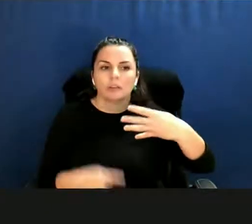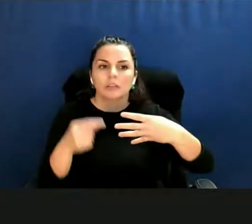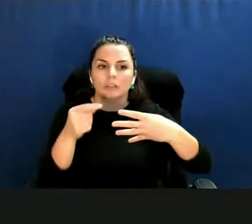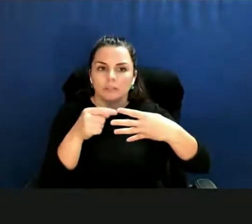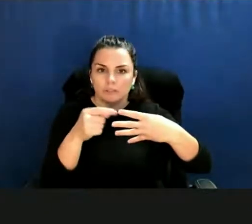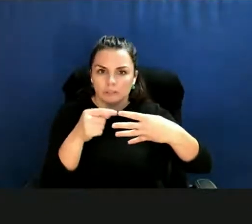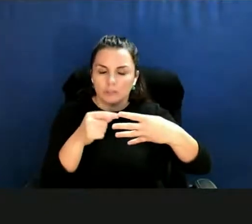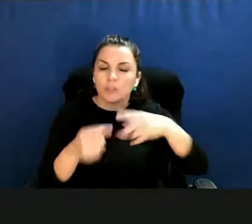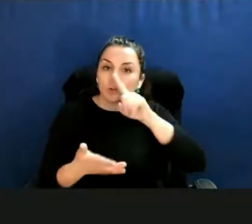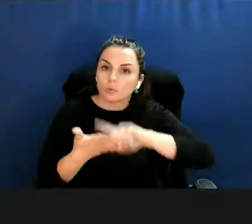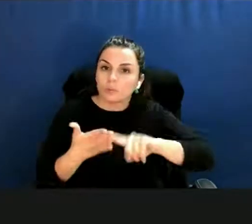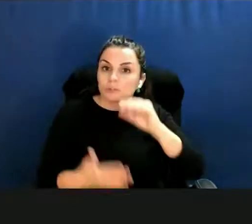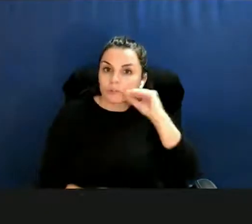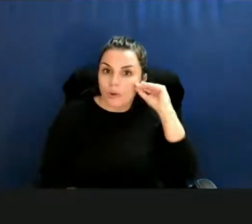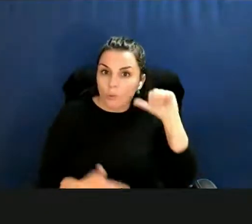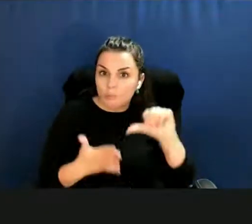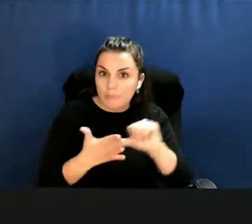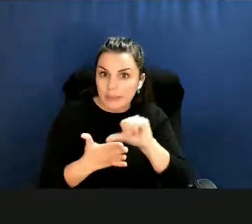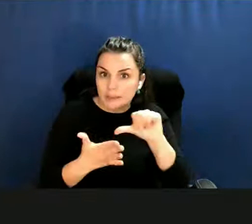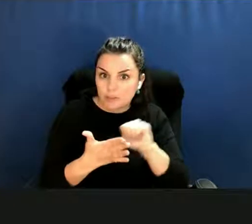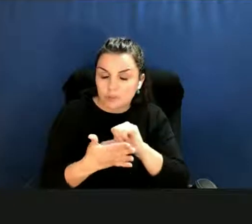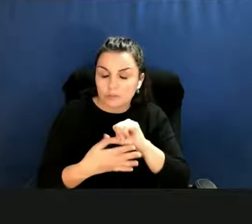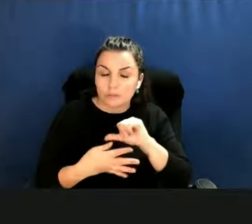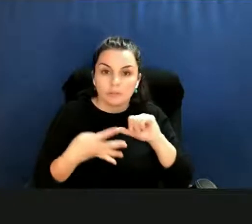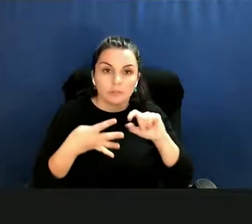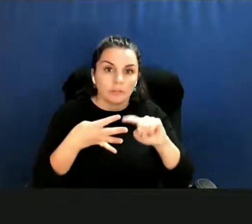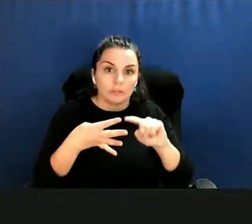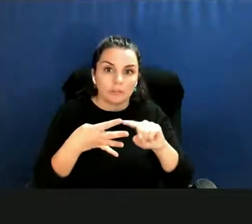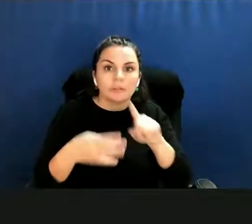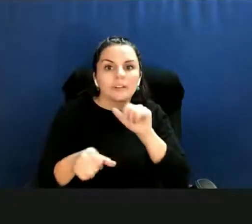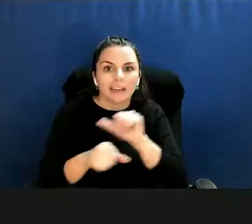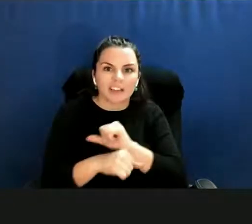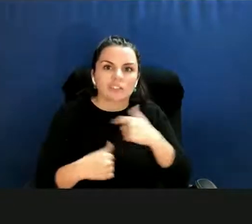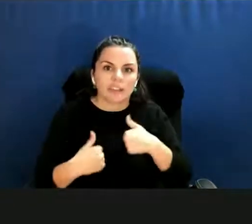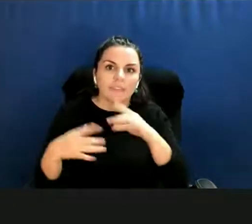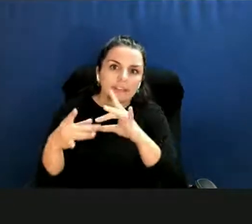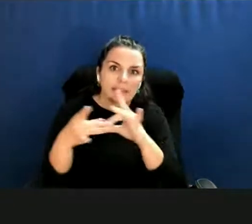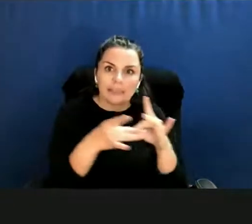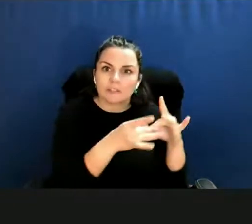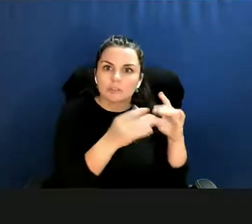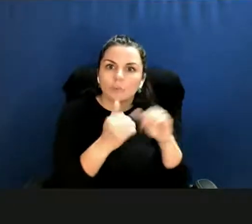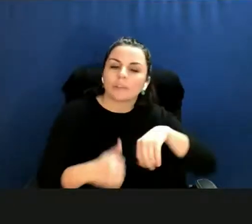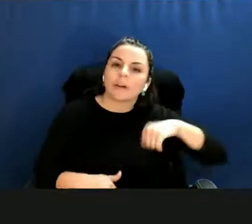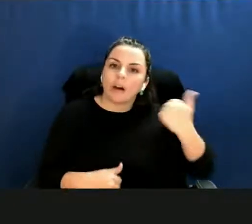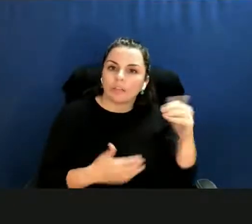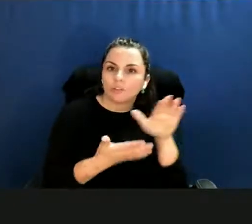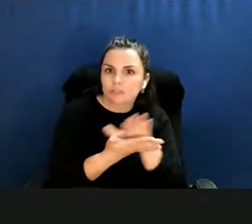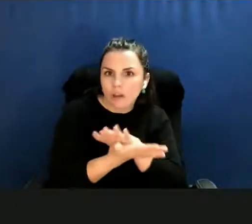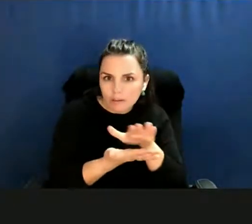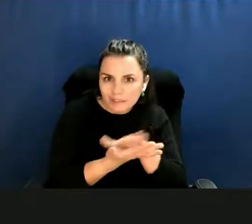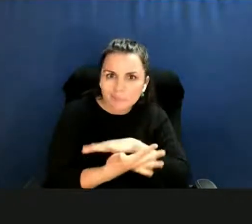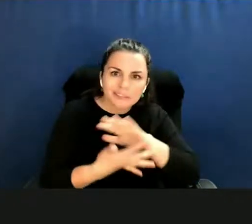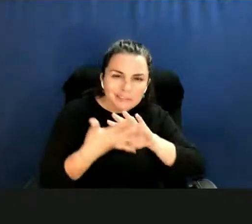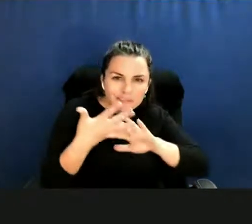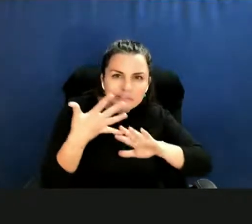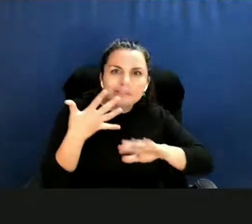Research homepage, actually has links to pretty much all of the documents and